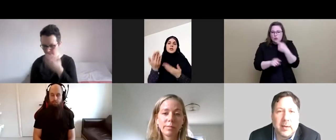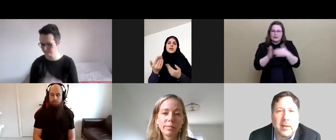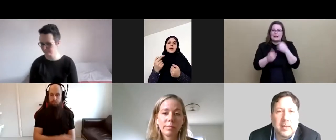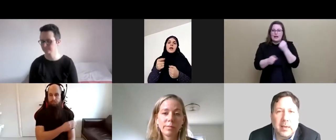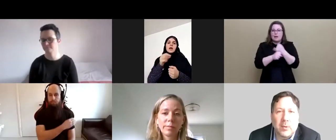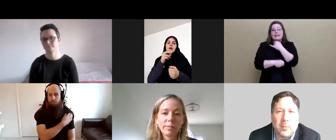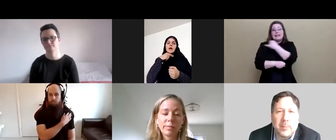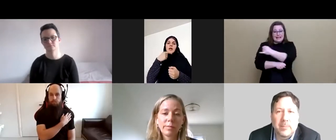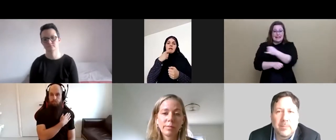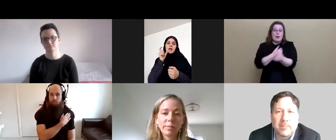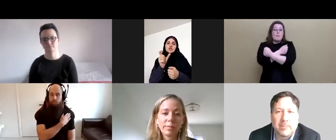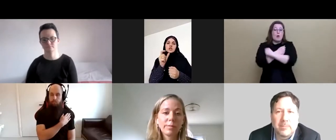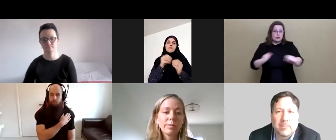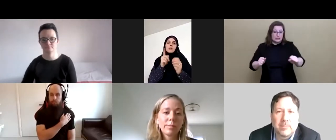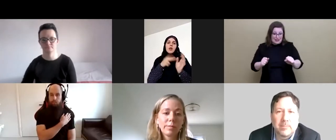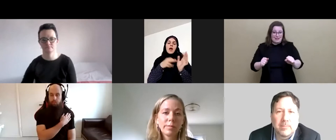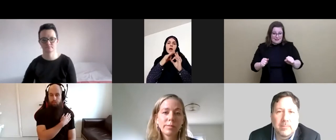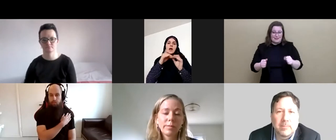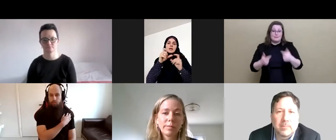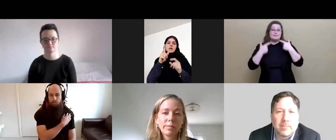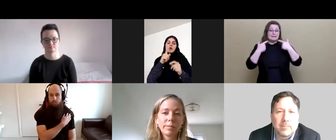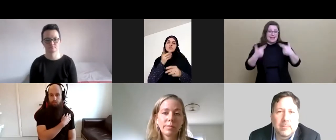Herzegovina. Thank you.